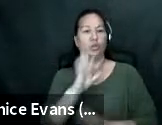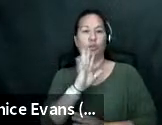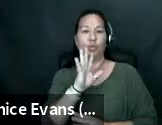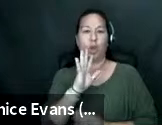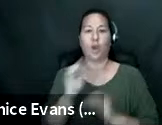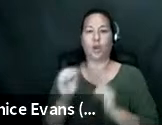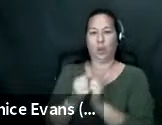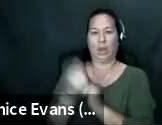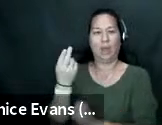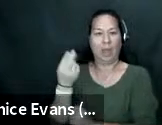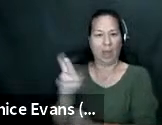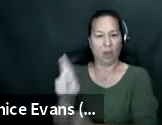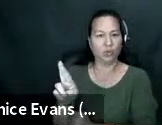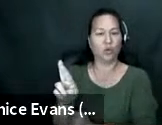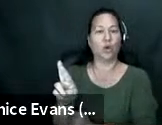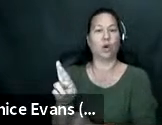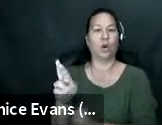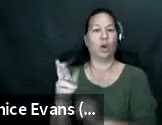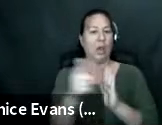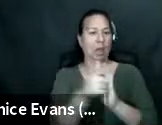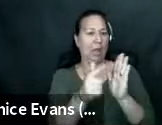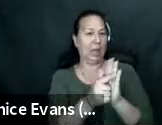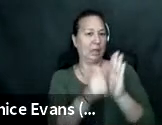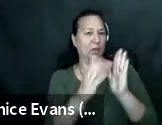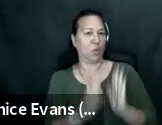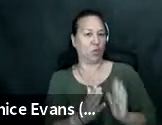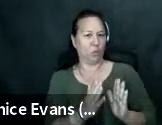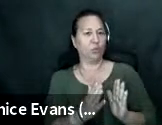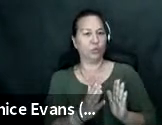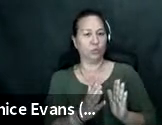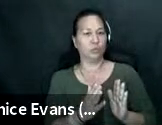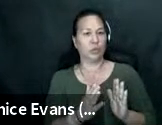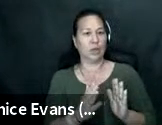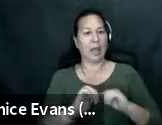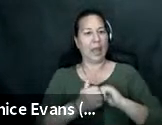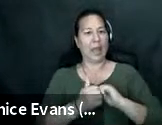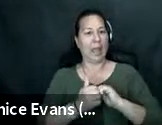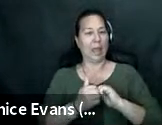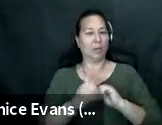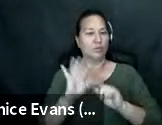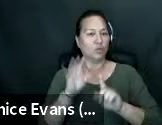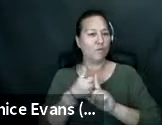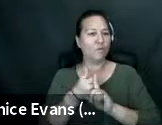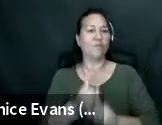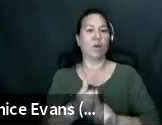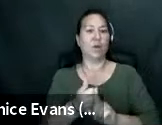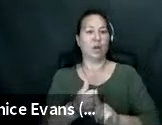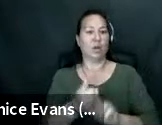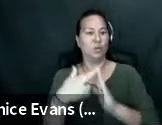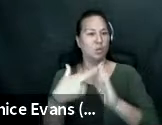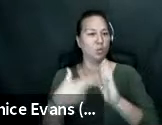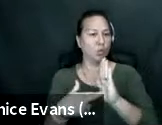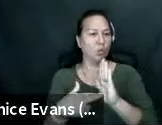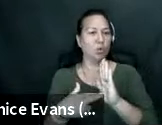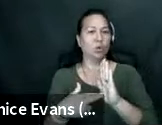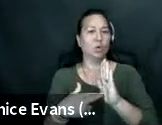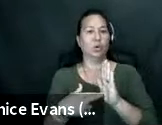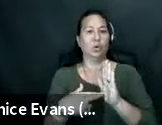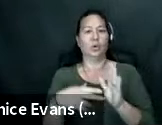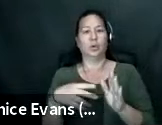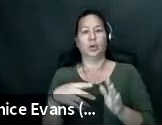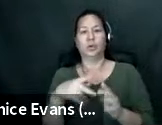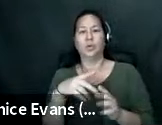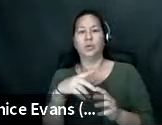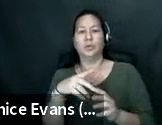counsel for support on complying with Cal OSHA rules, interpreting